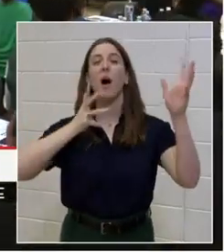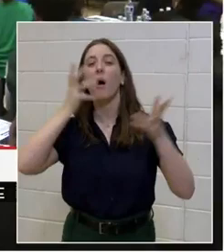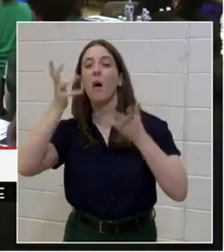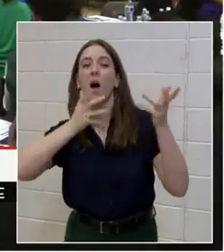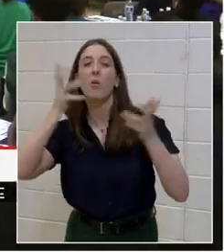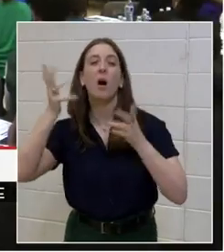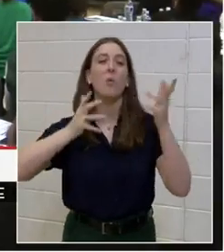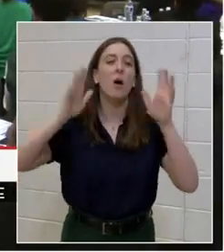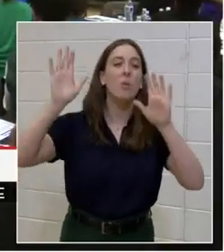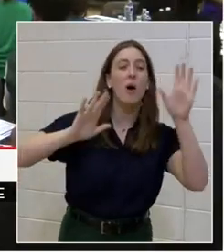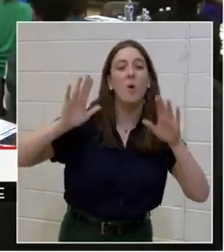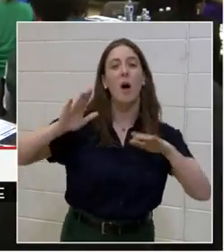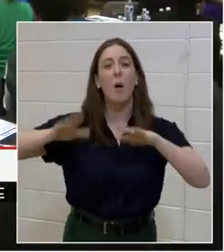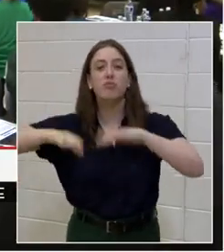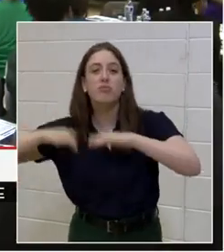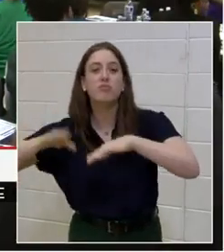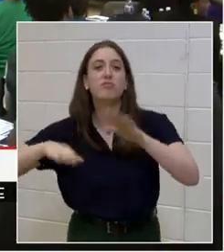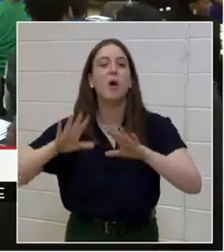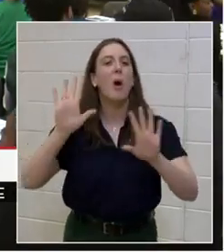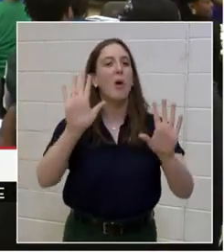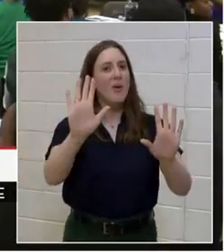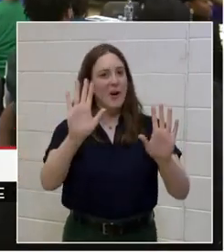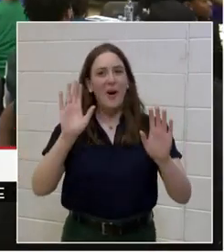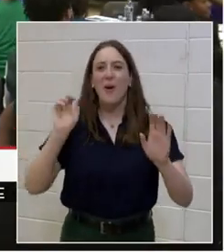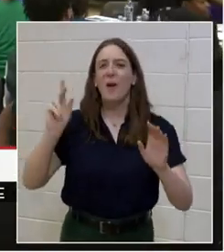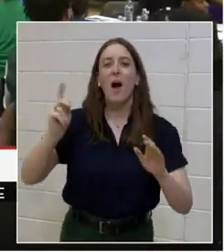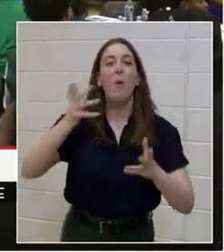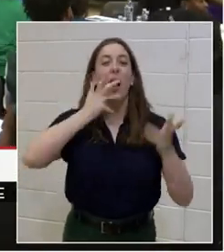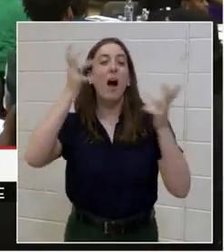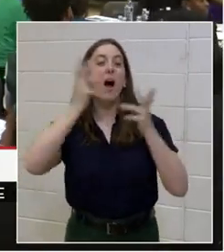I start one, but